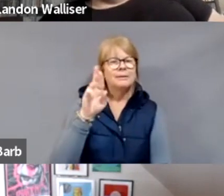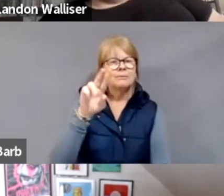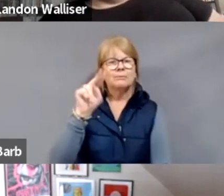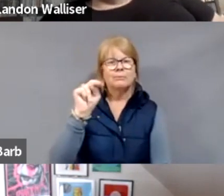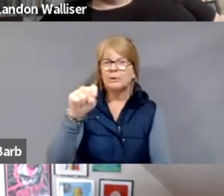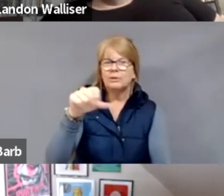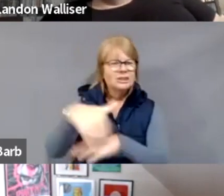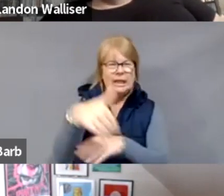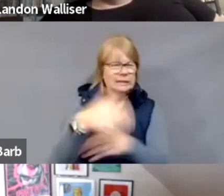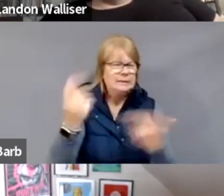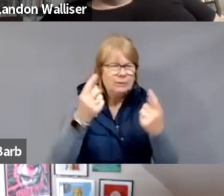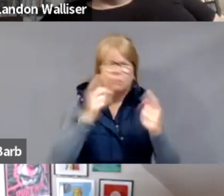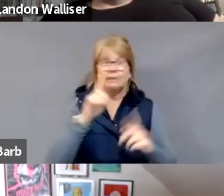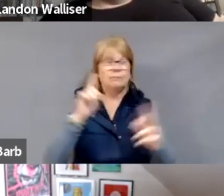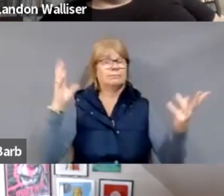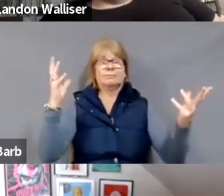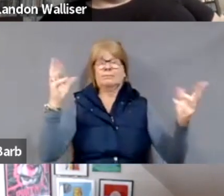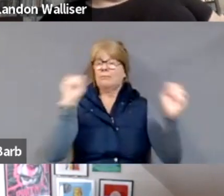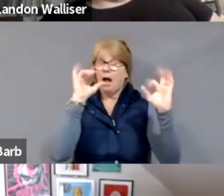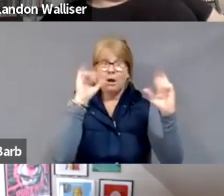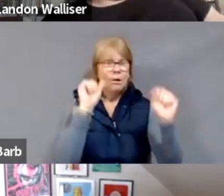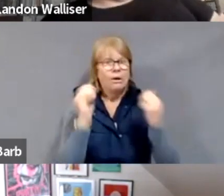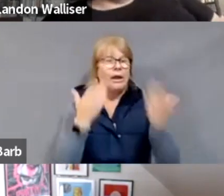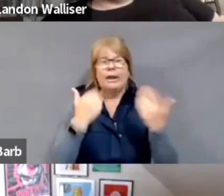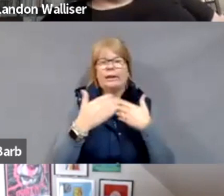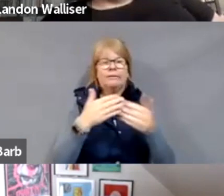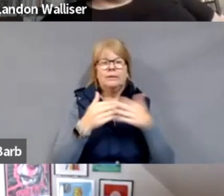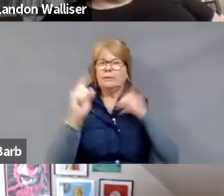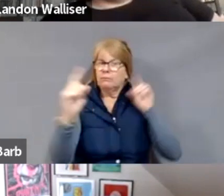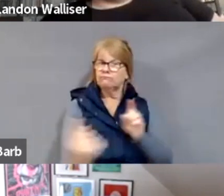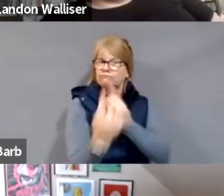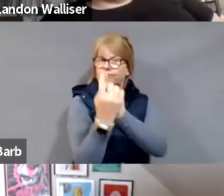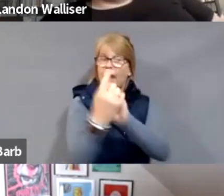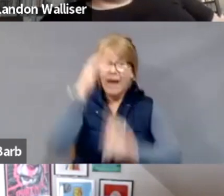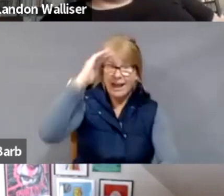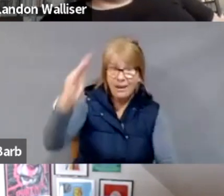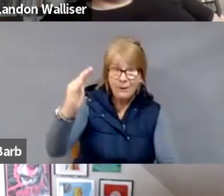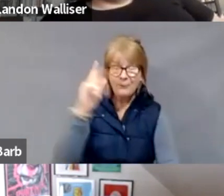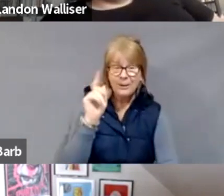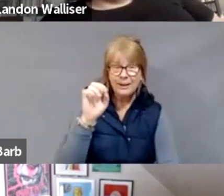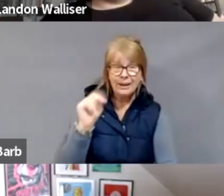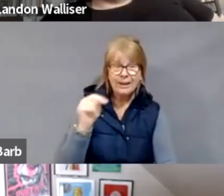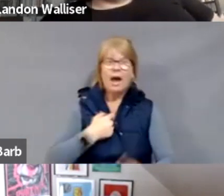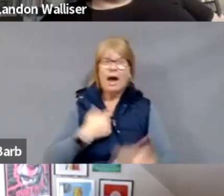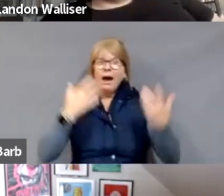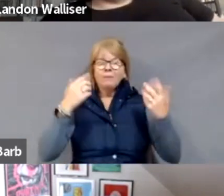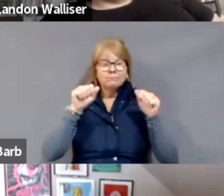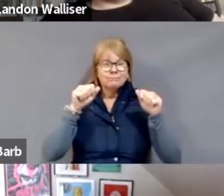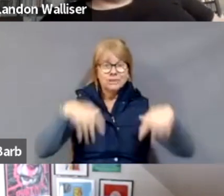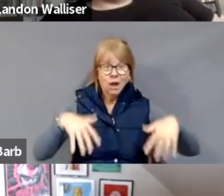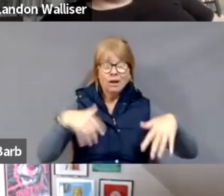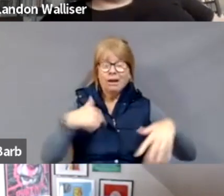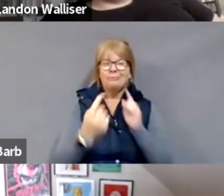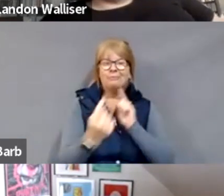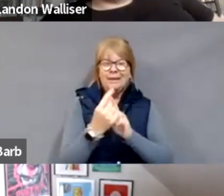Anyway, I went and I introduced myself and I said, hi, you know, I can't believe I'm actually meeting you. And, you know,